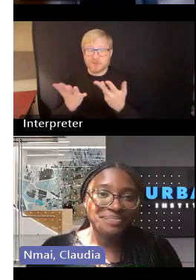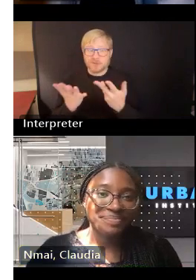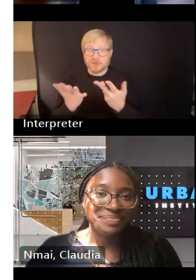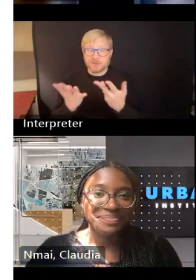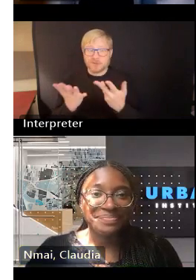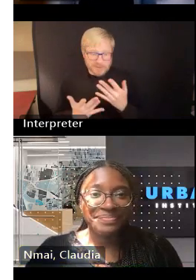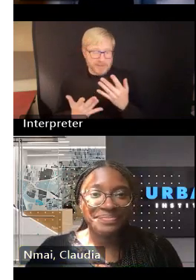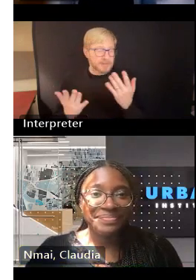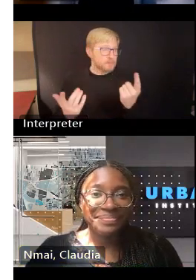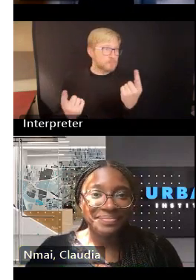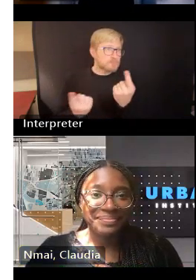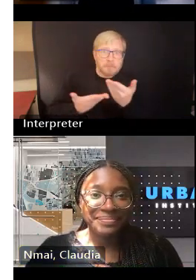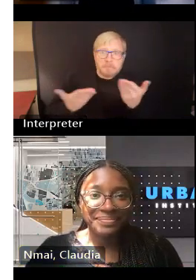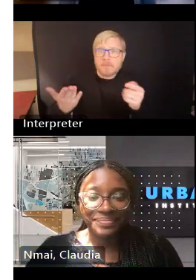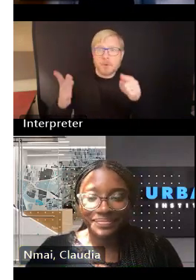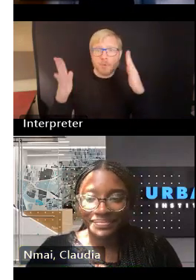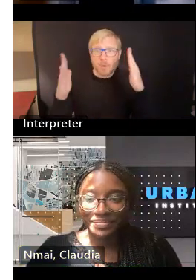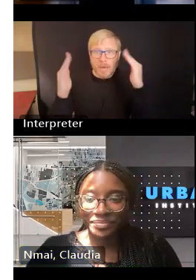now.